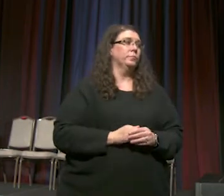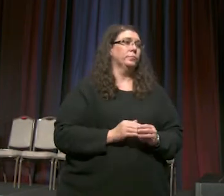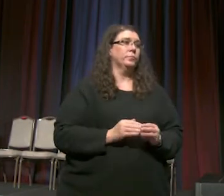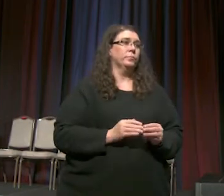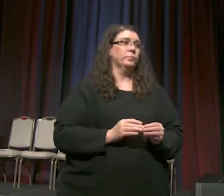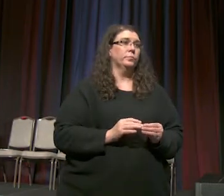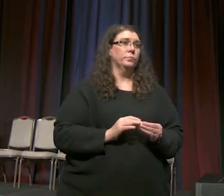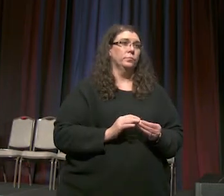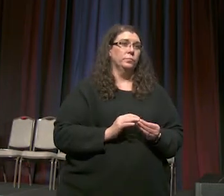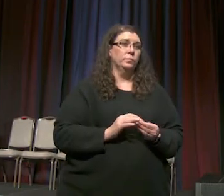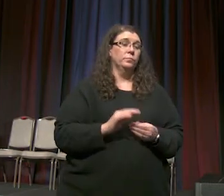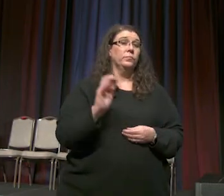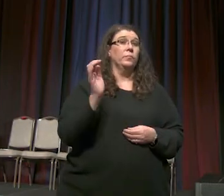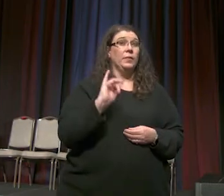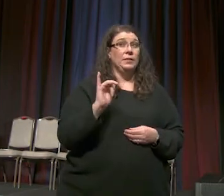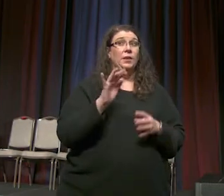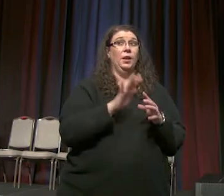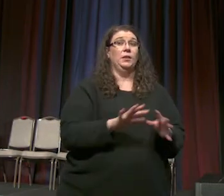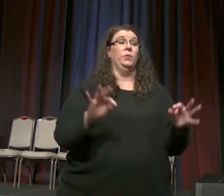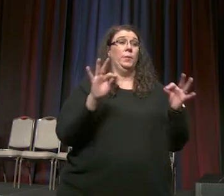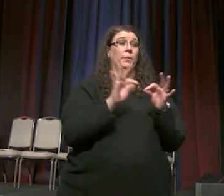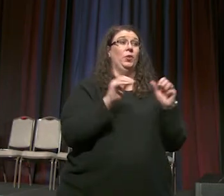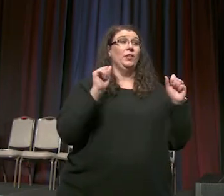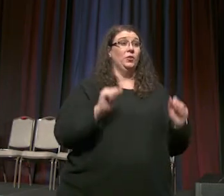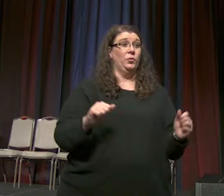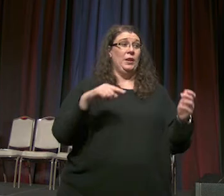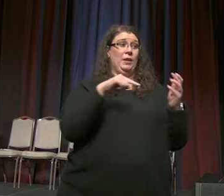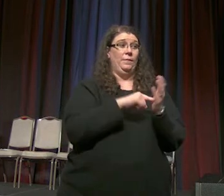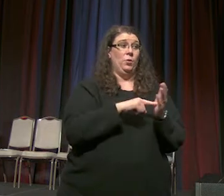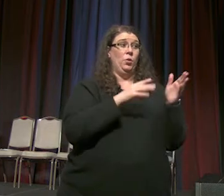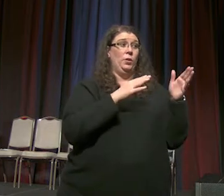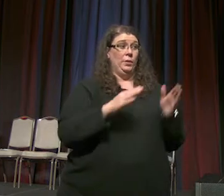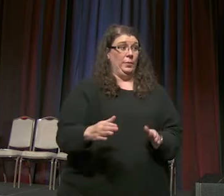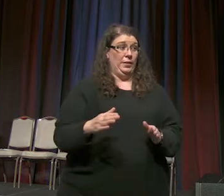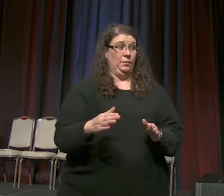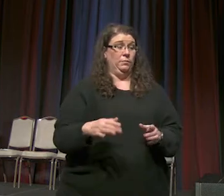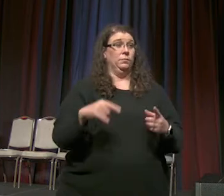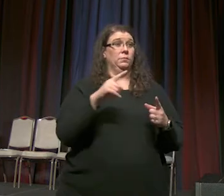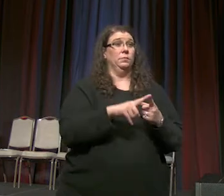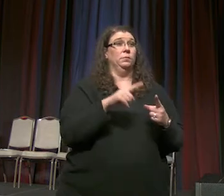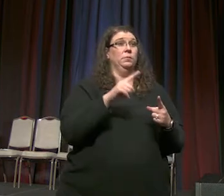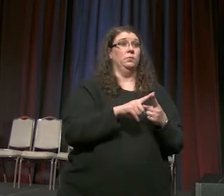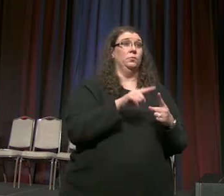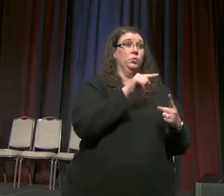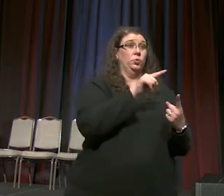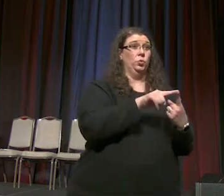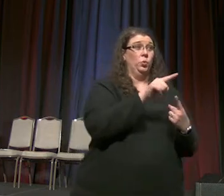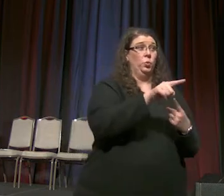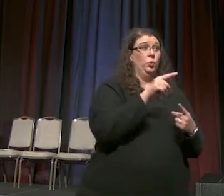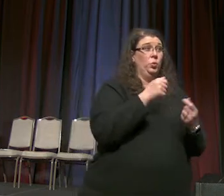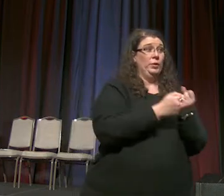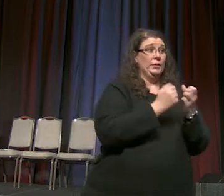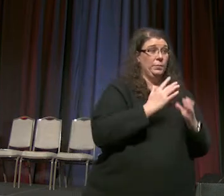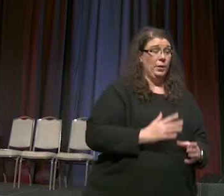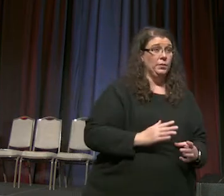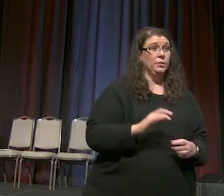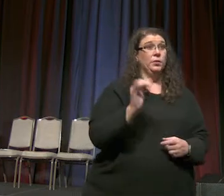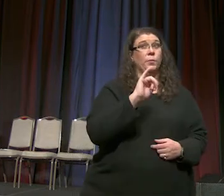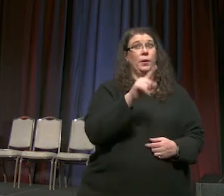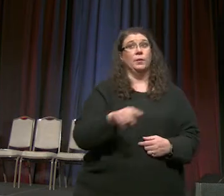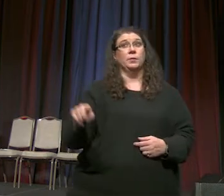important that a plan is affordable, not only to the plan sponsor, meaning the annual conference, but to the